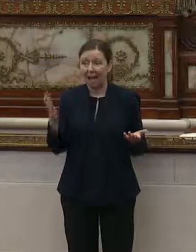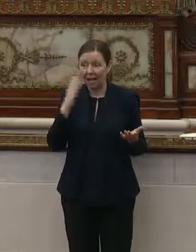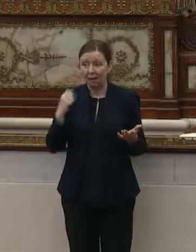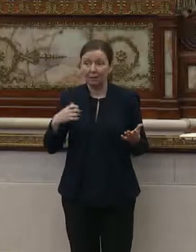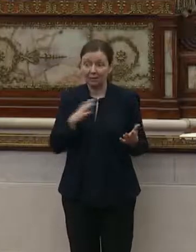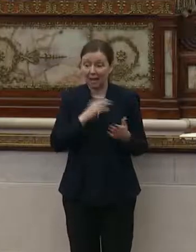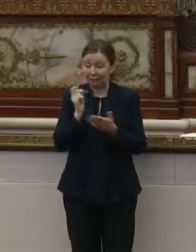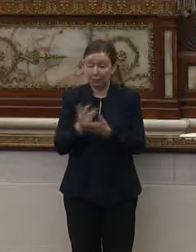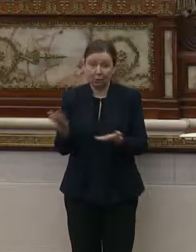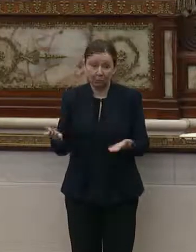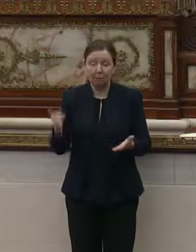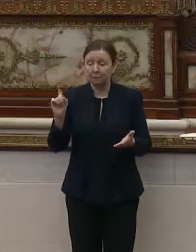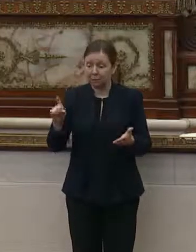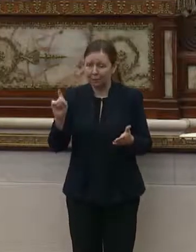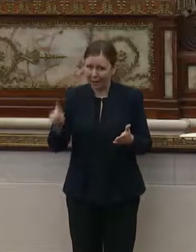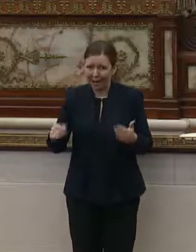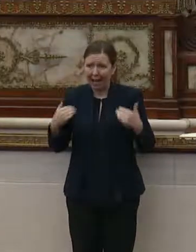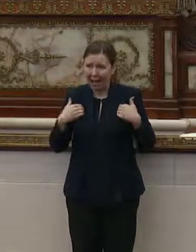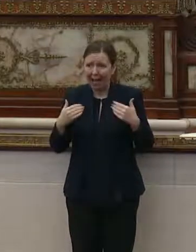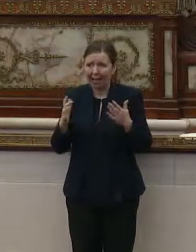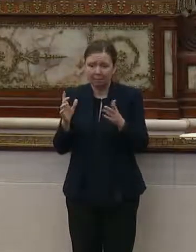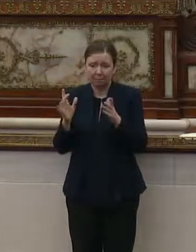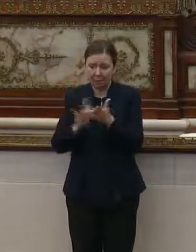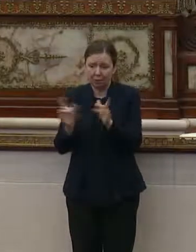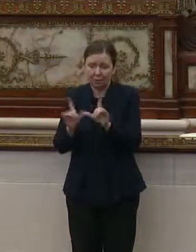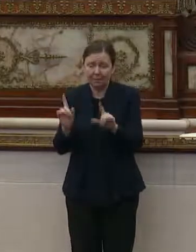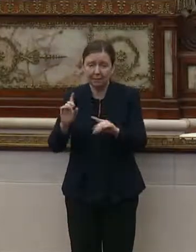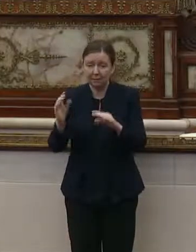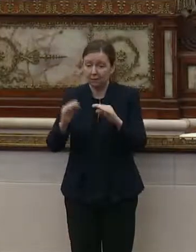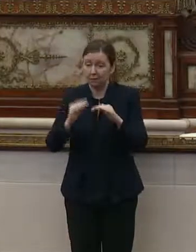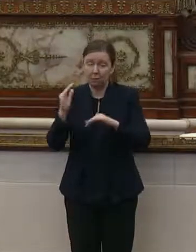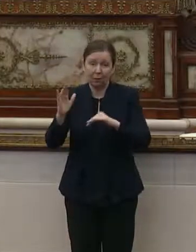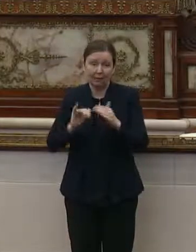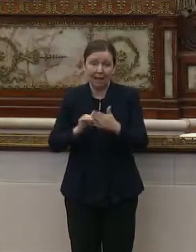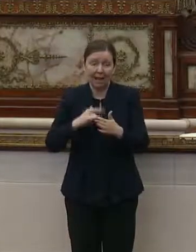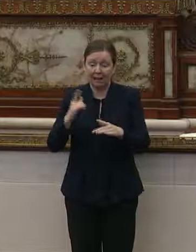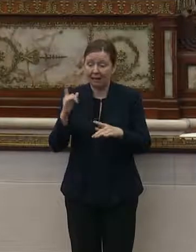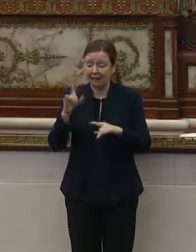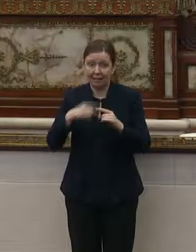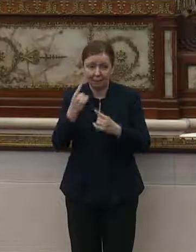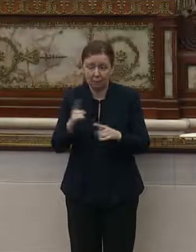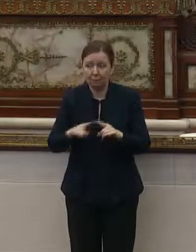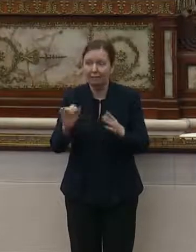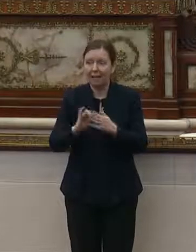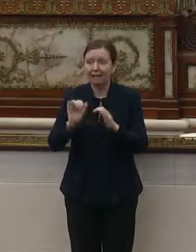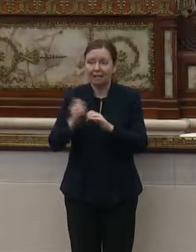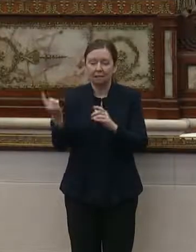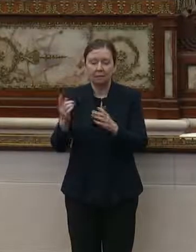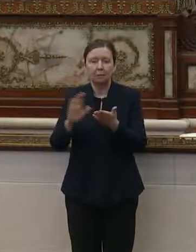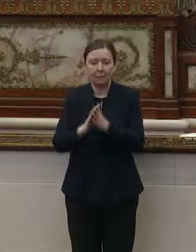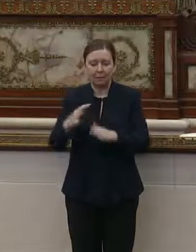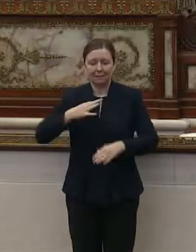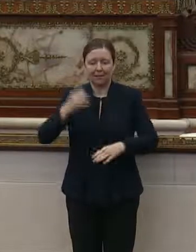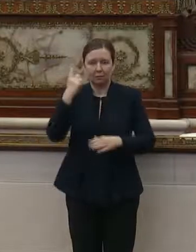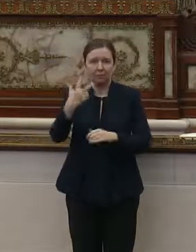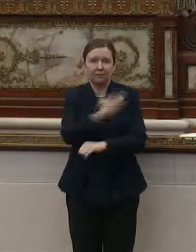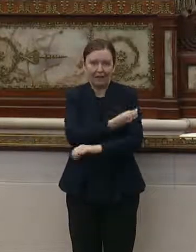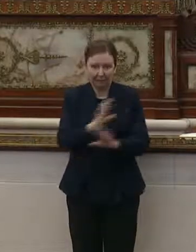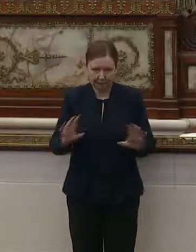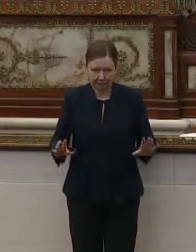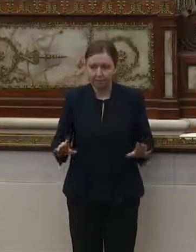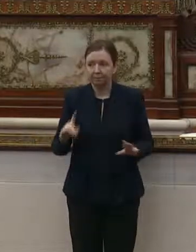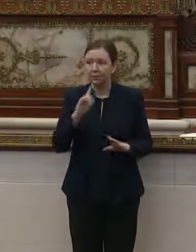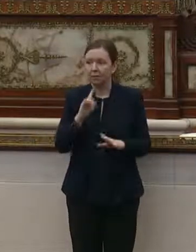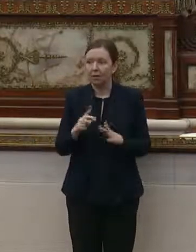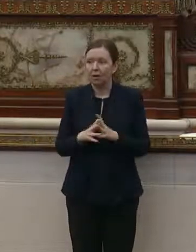approved them, so they must have had to meet the requirements. More than that, I can't tell you. So that's how someone becomes eligible for vaccine. There are